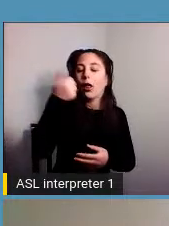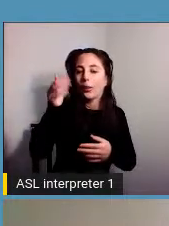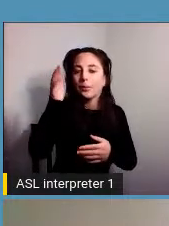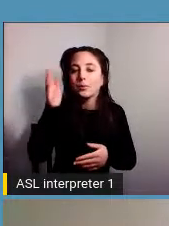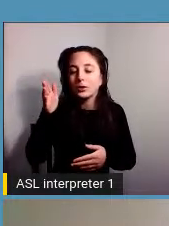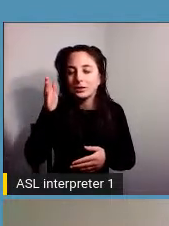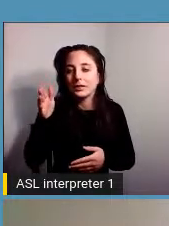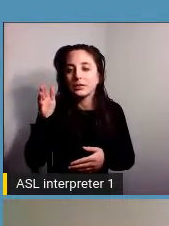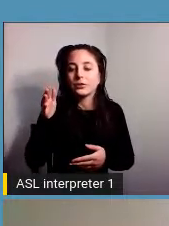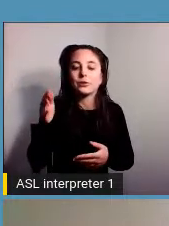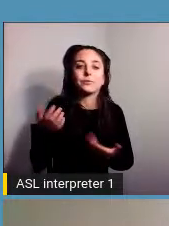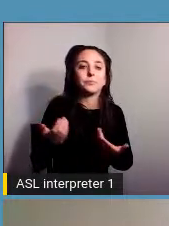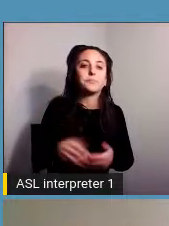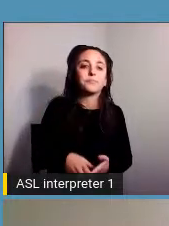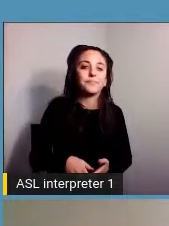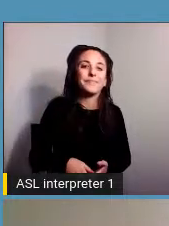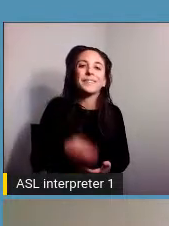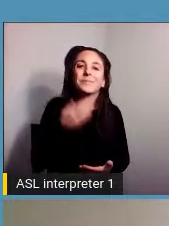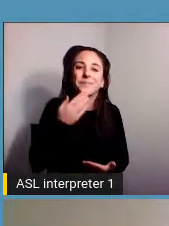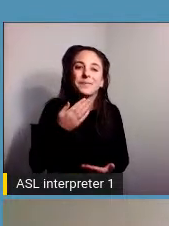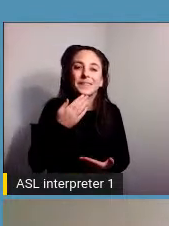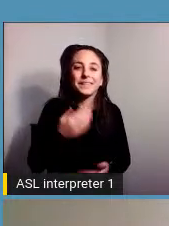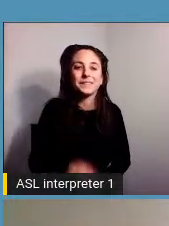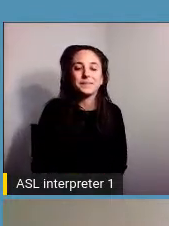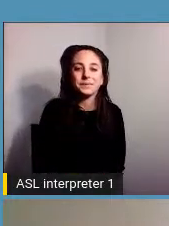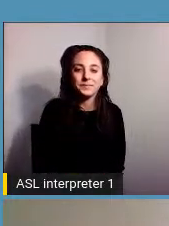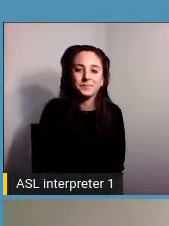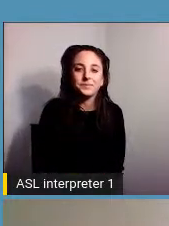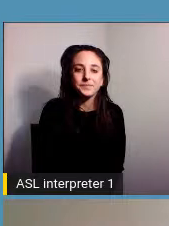organization. Thank you.